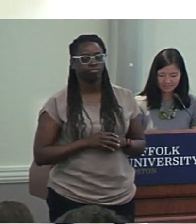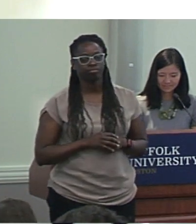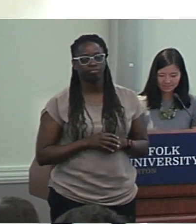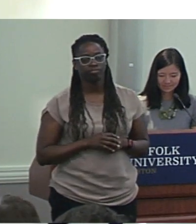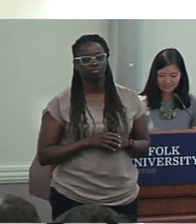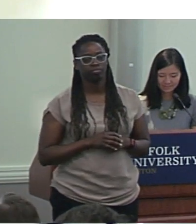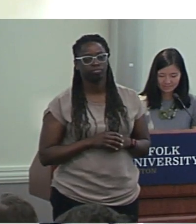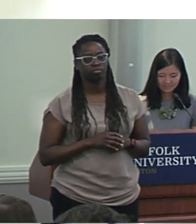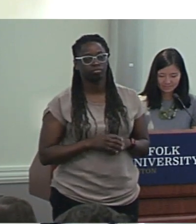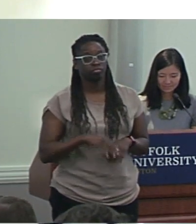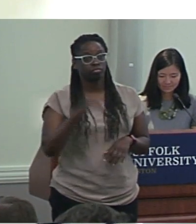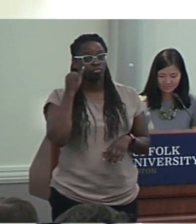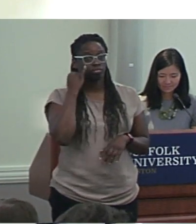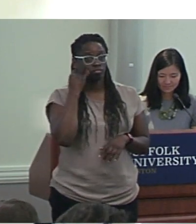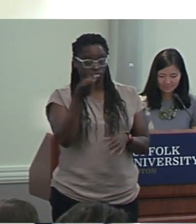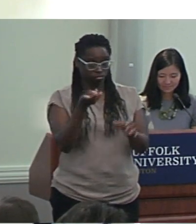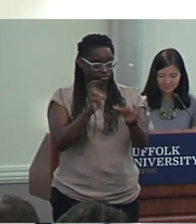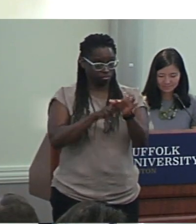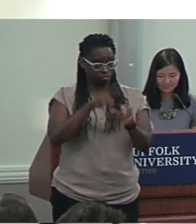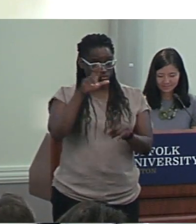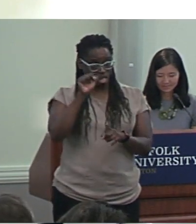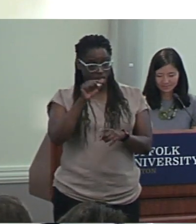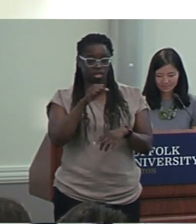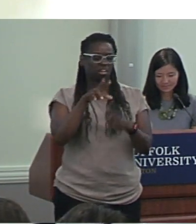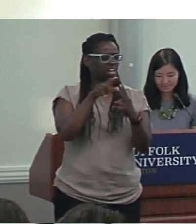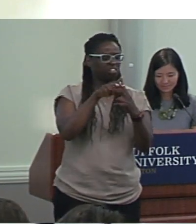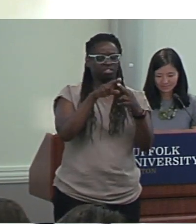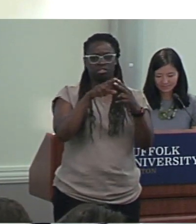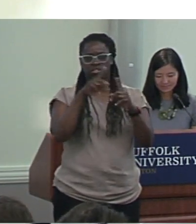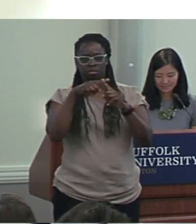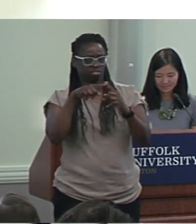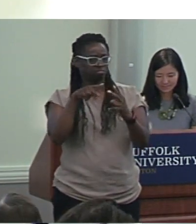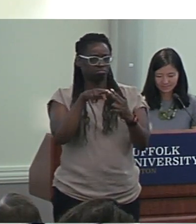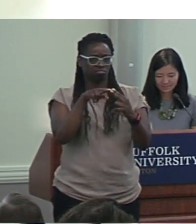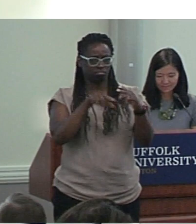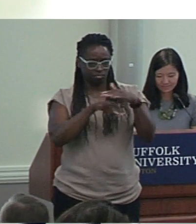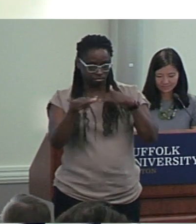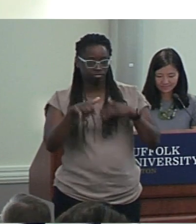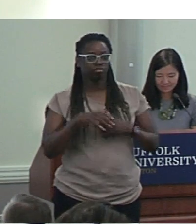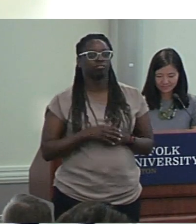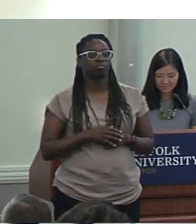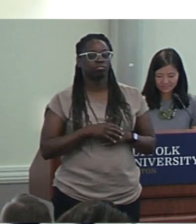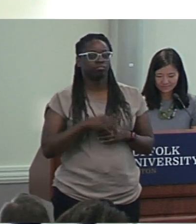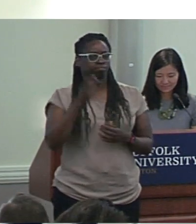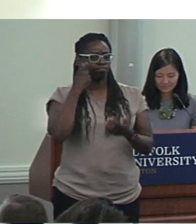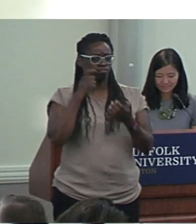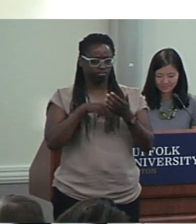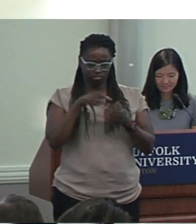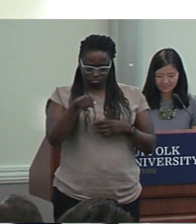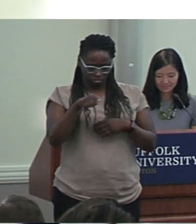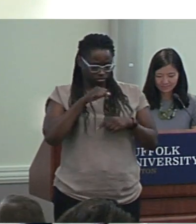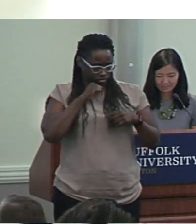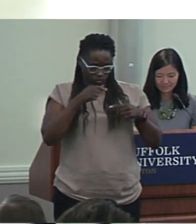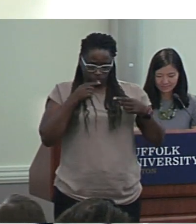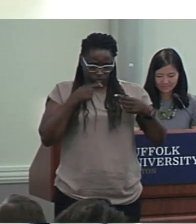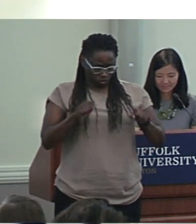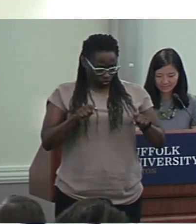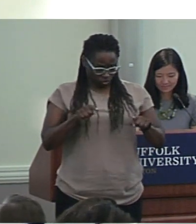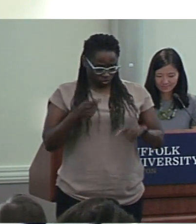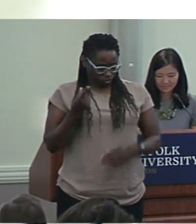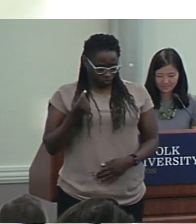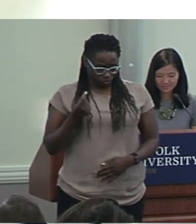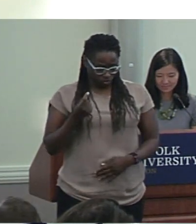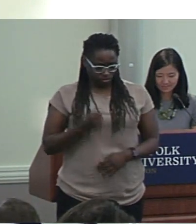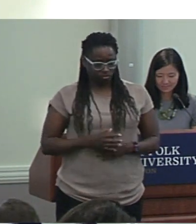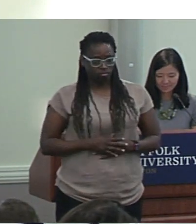are on a bus or on a subway vehicle and you notice something is not working properly, the best thing